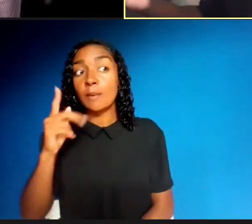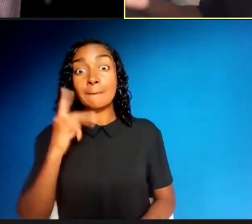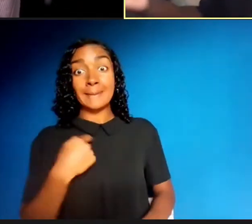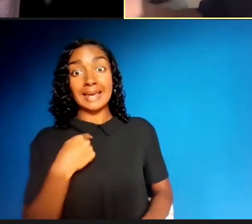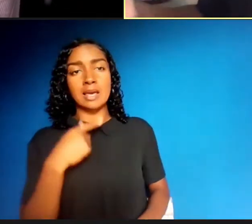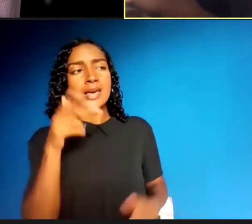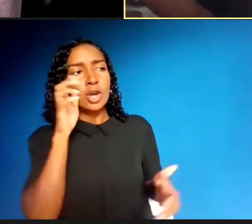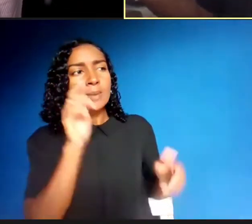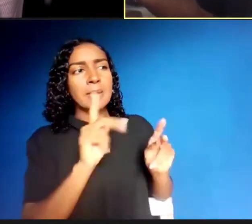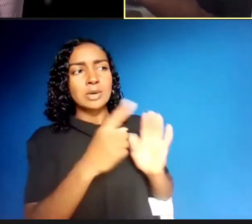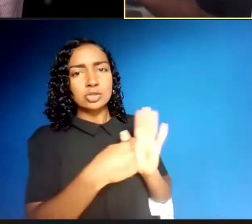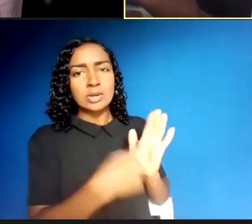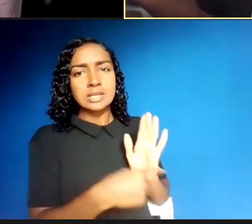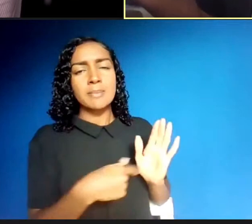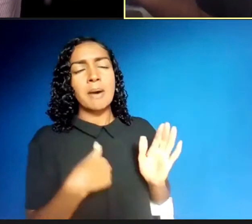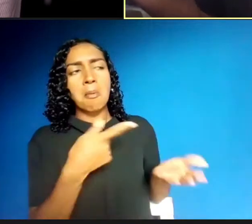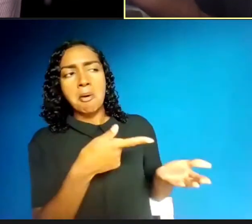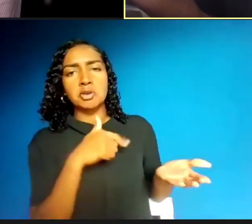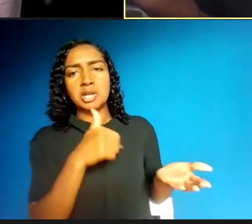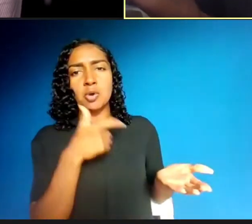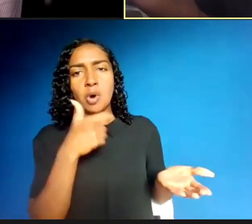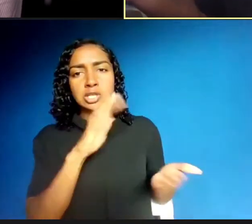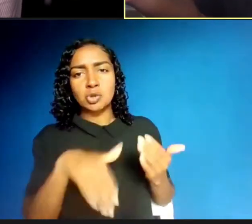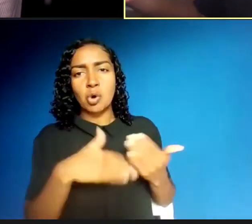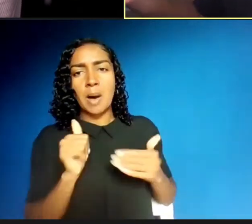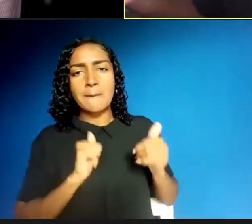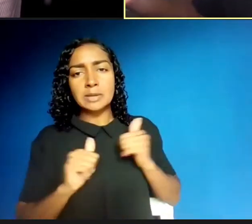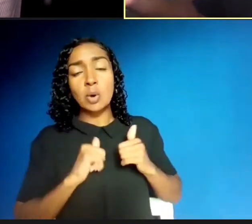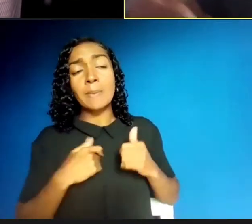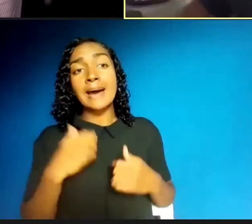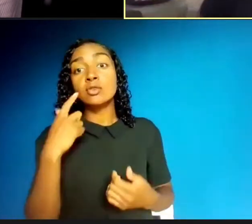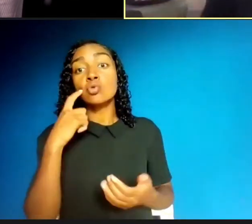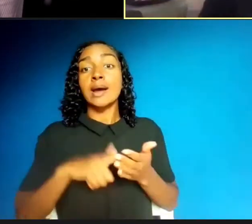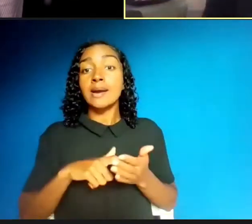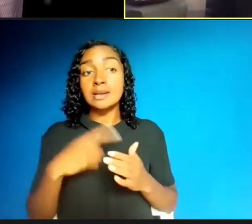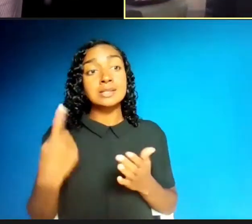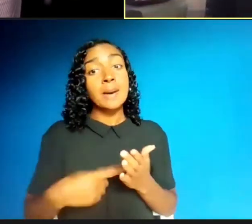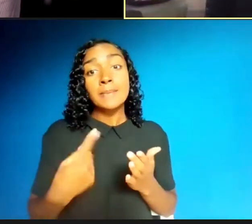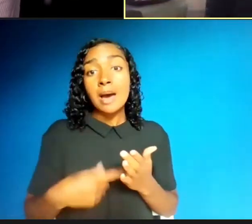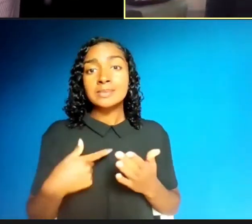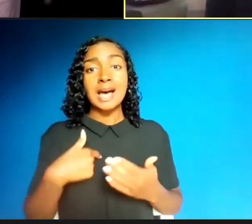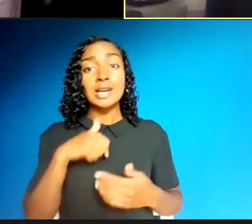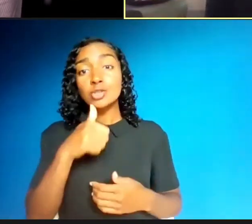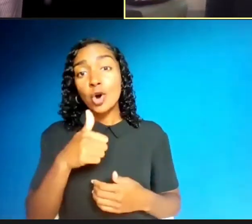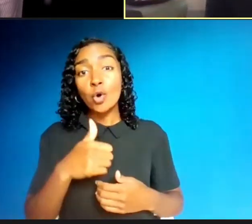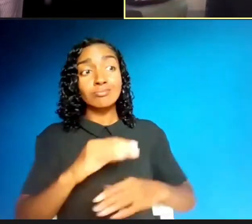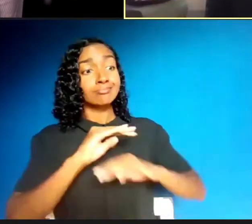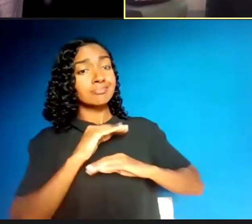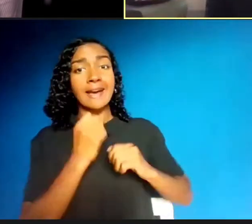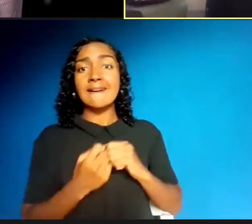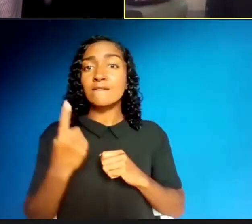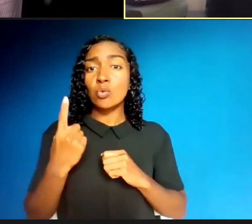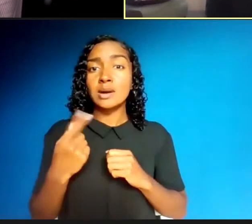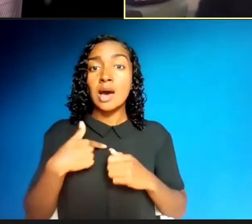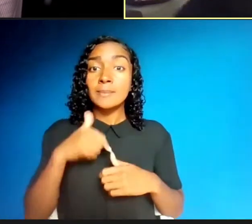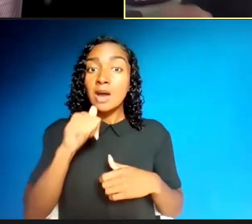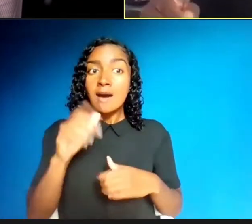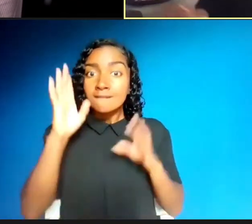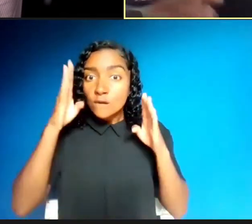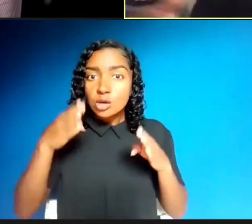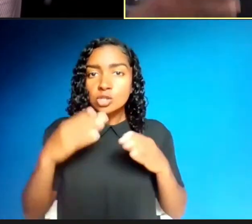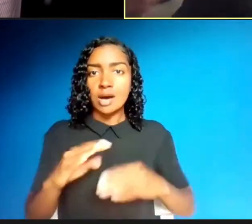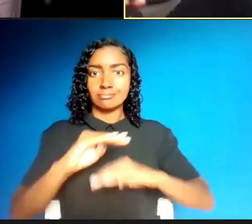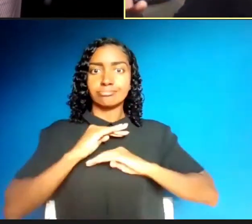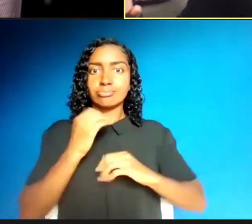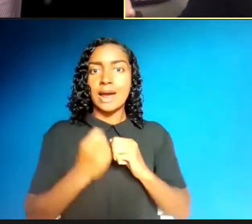sort of have accepted this is what I do for a living. Sometimes I don't make people happy, and I don't think, but I'm not in the business of making people happy. I'm in the business of actually like